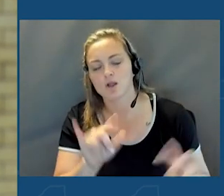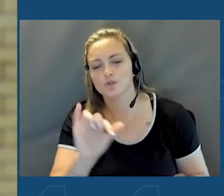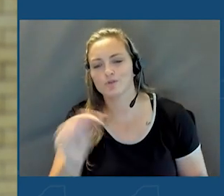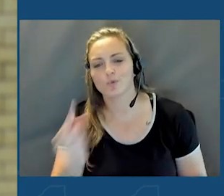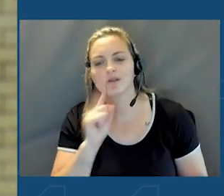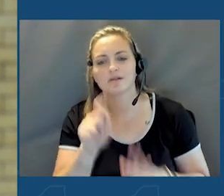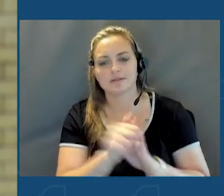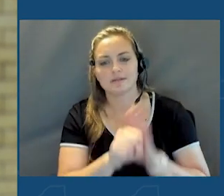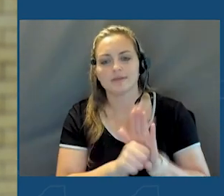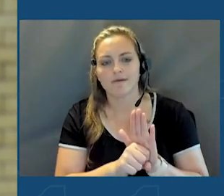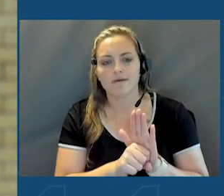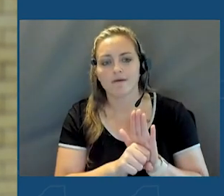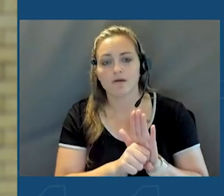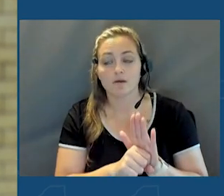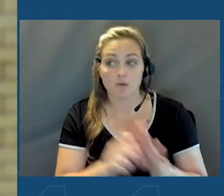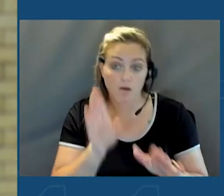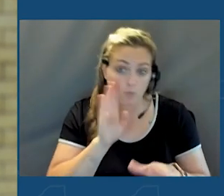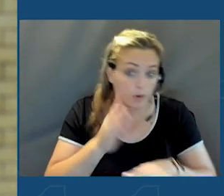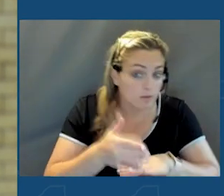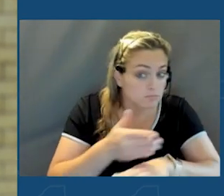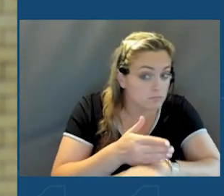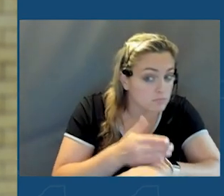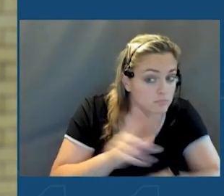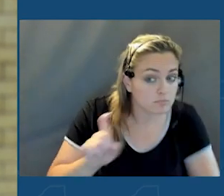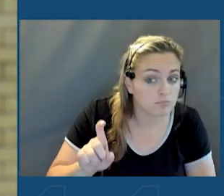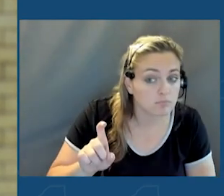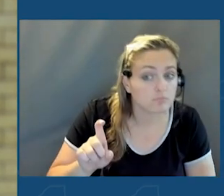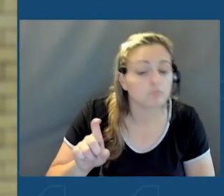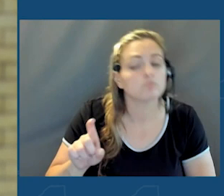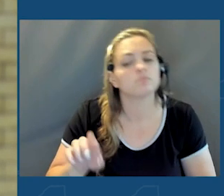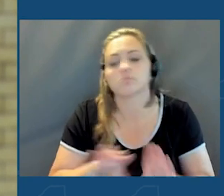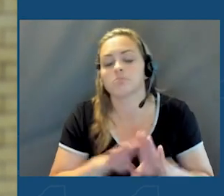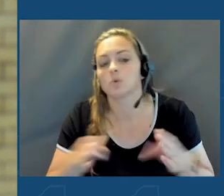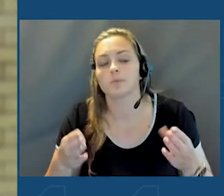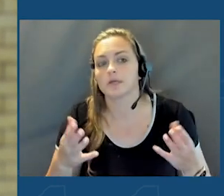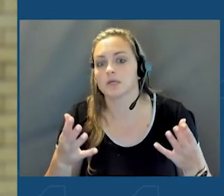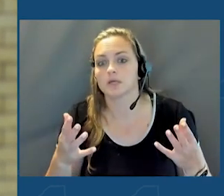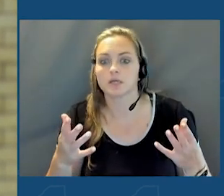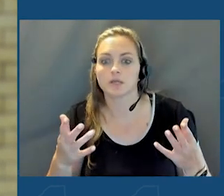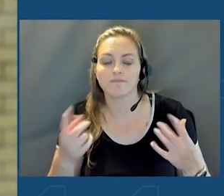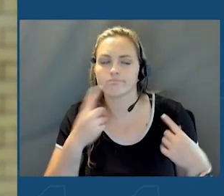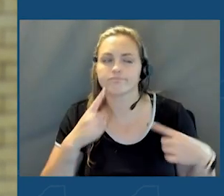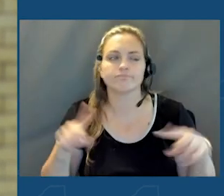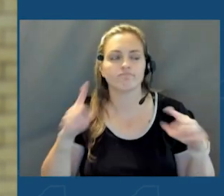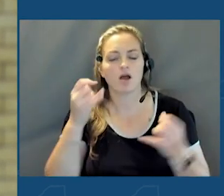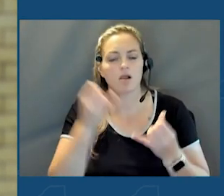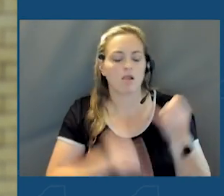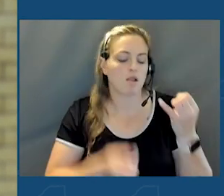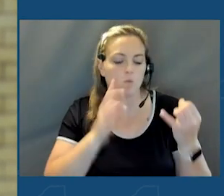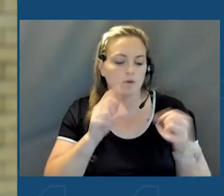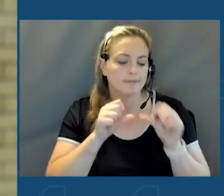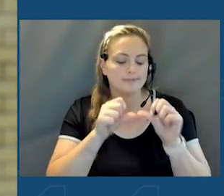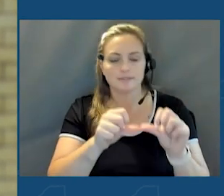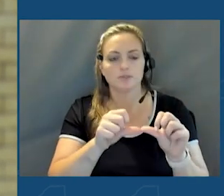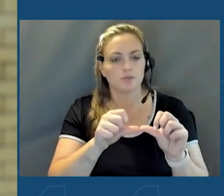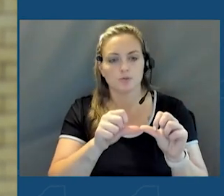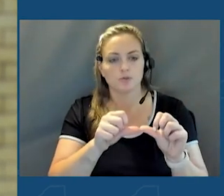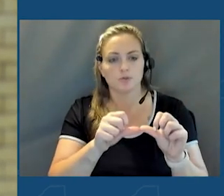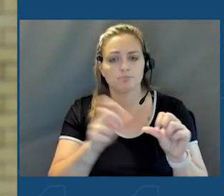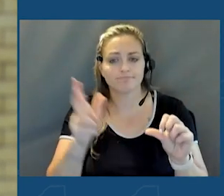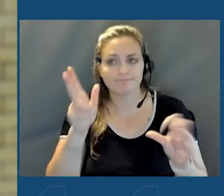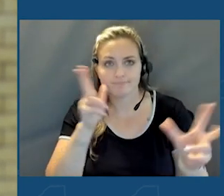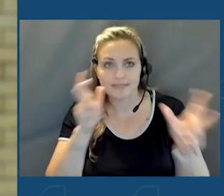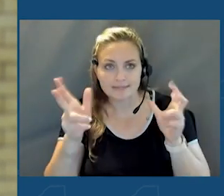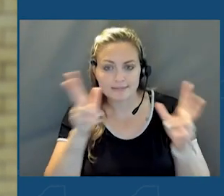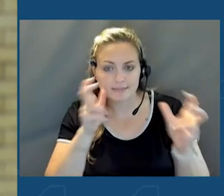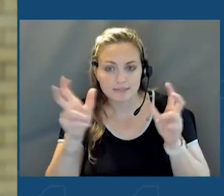state, and are we making progress and opening up? And finally, I'll continue on the listening tour that I